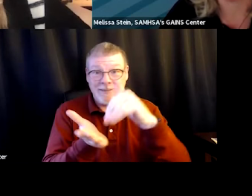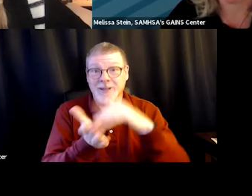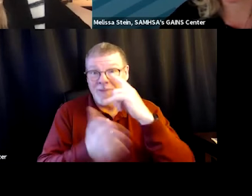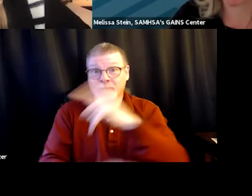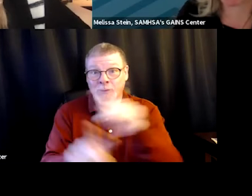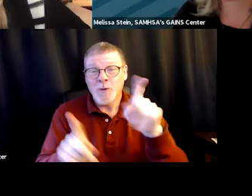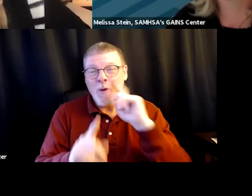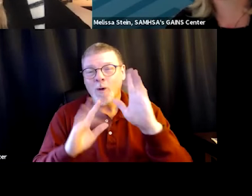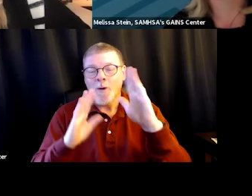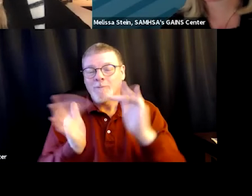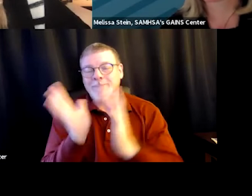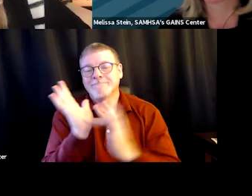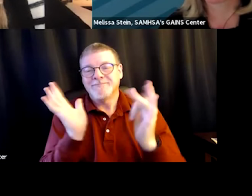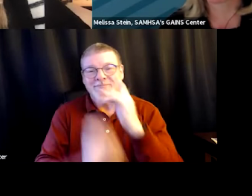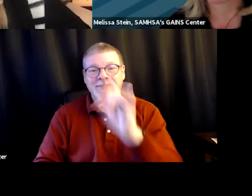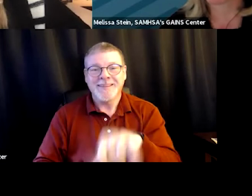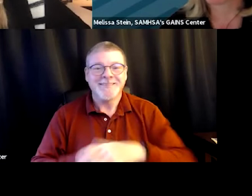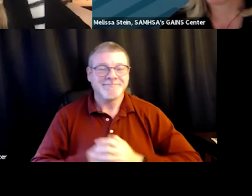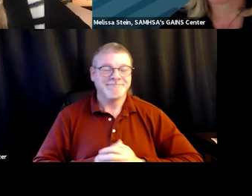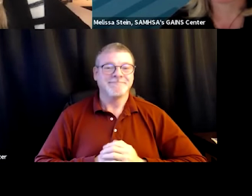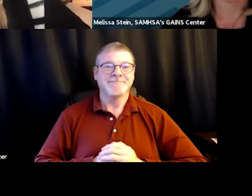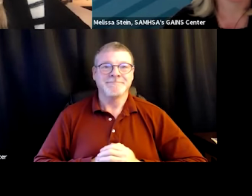hope you'll take advantage of that.